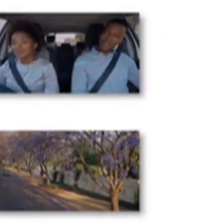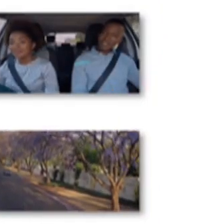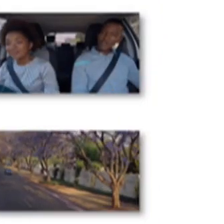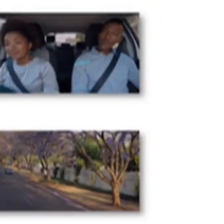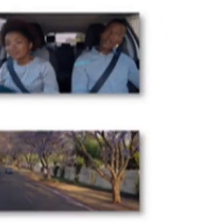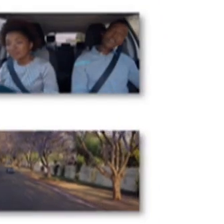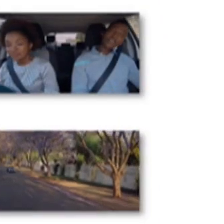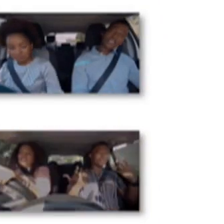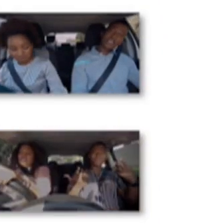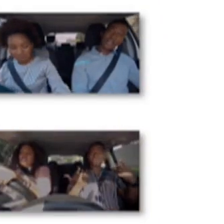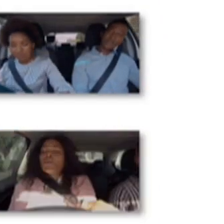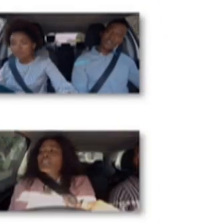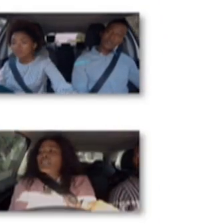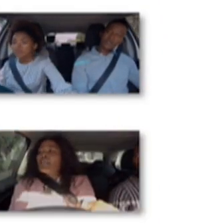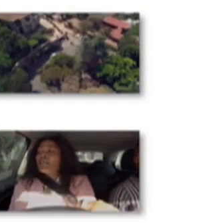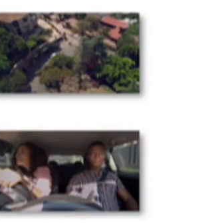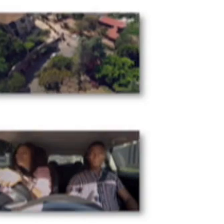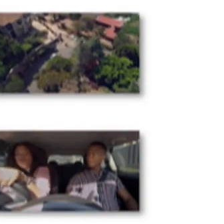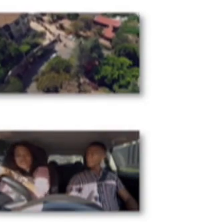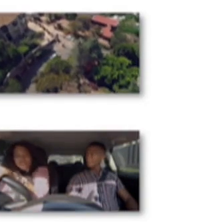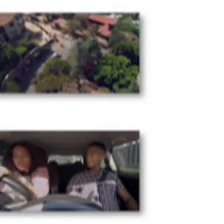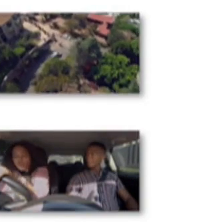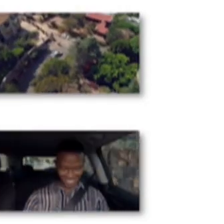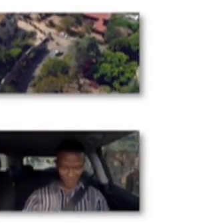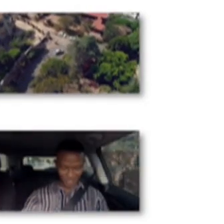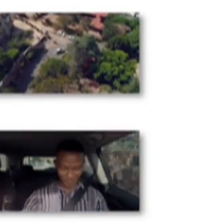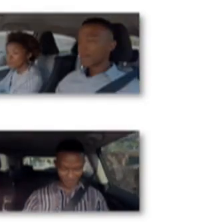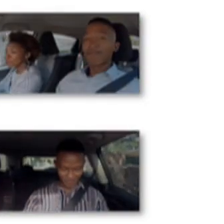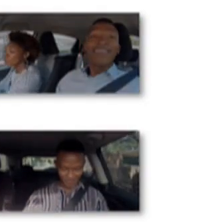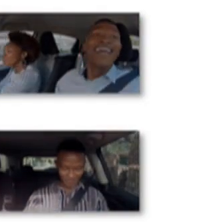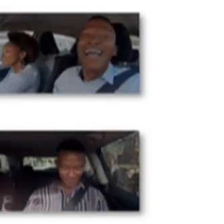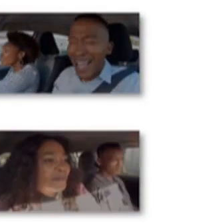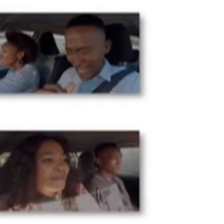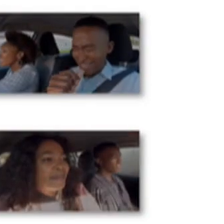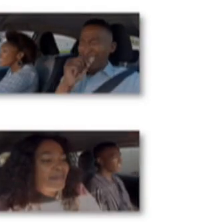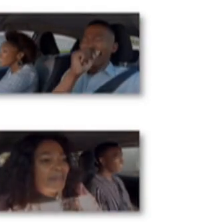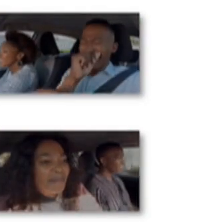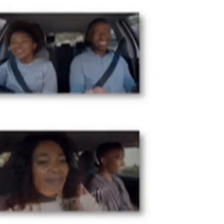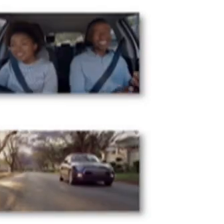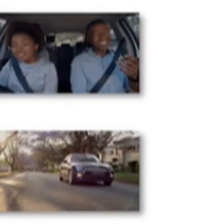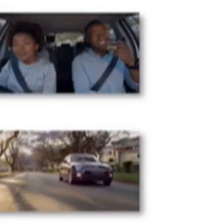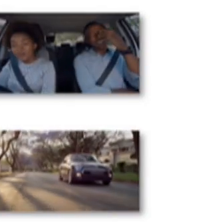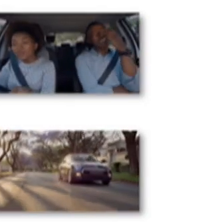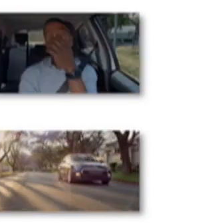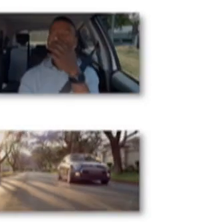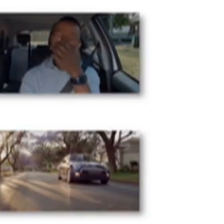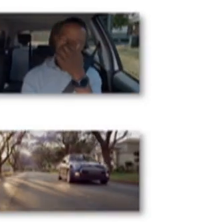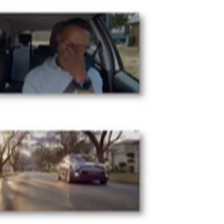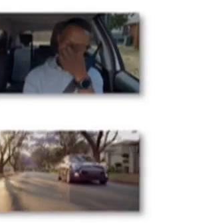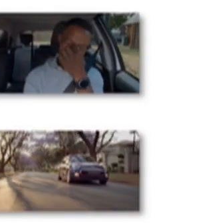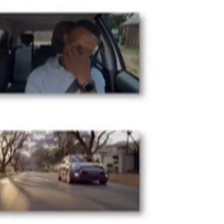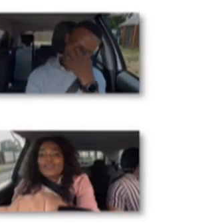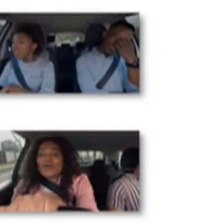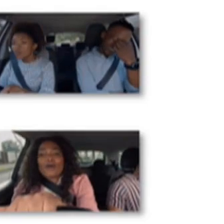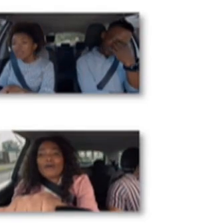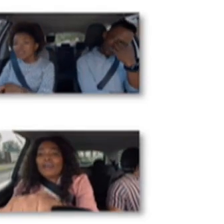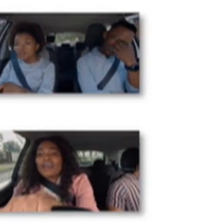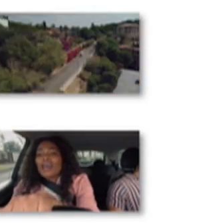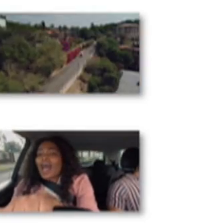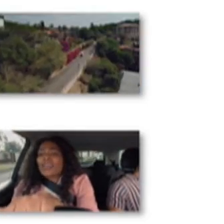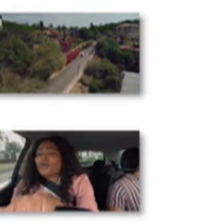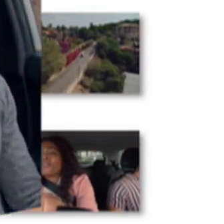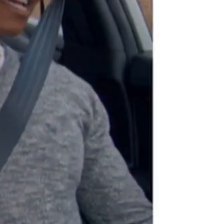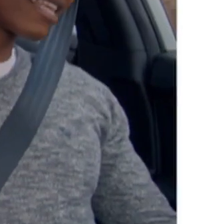A change is as good as a holiday, they say. Well, how about a change that could pay for a holiday? SMS SAVE to